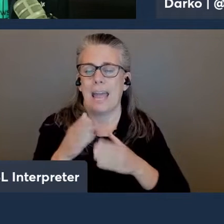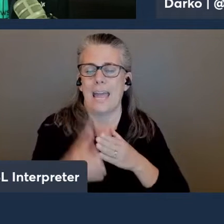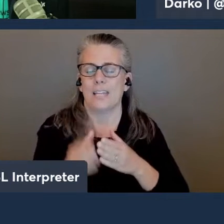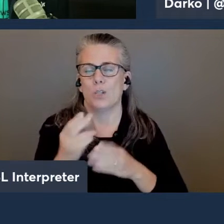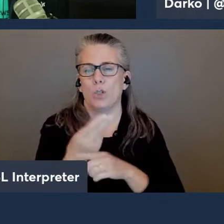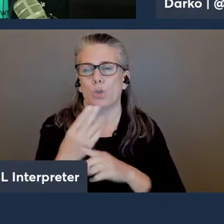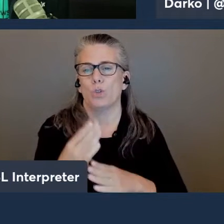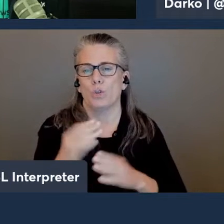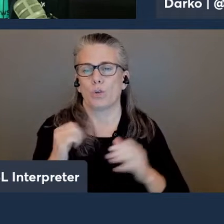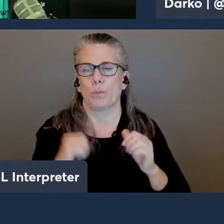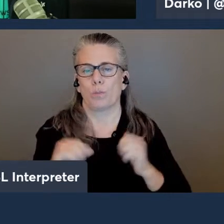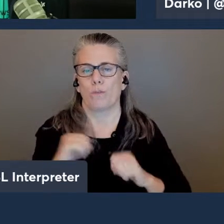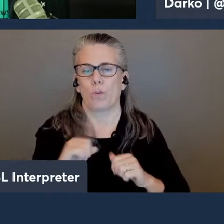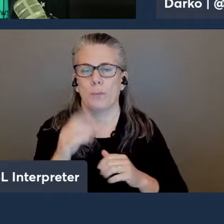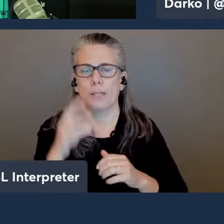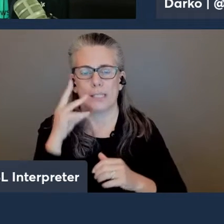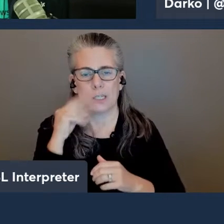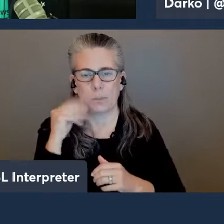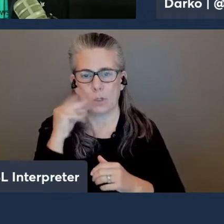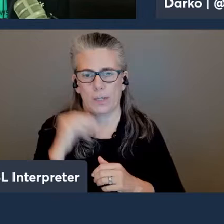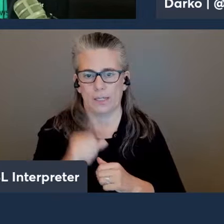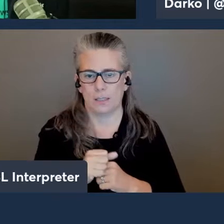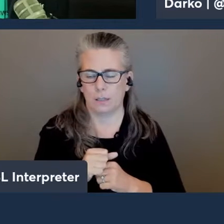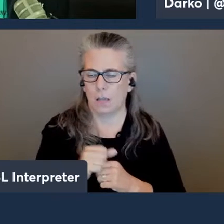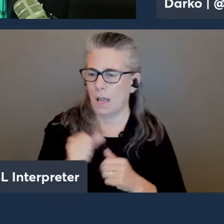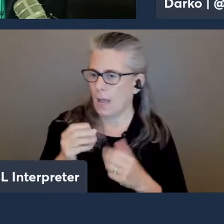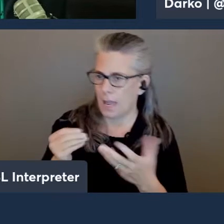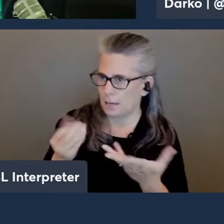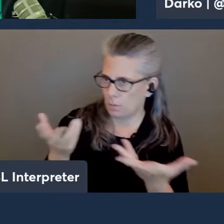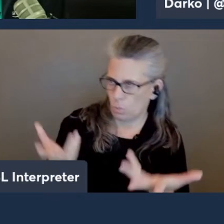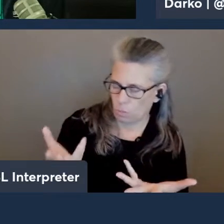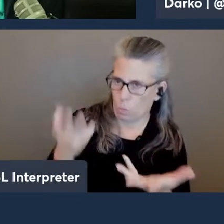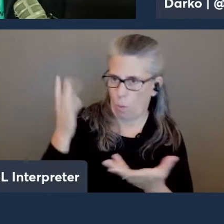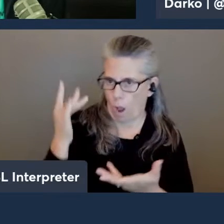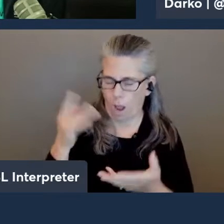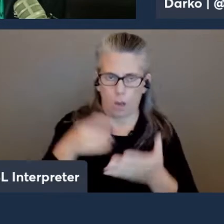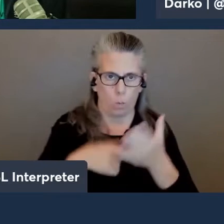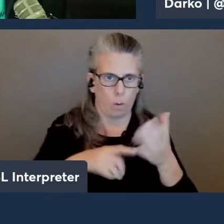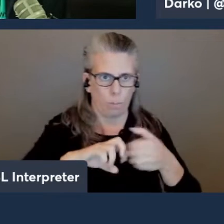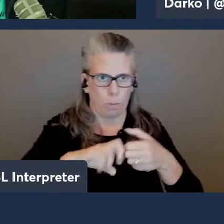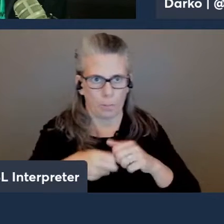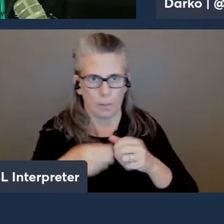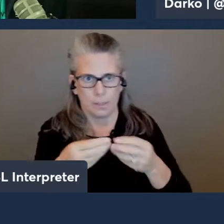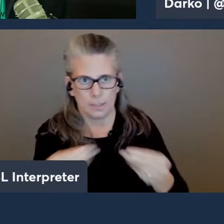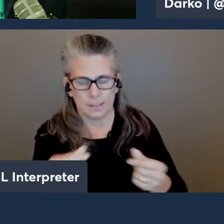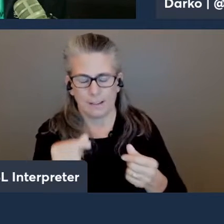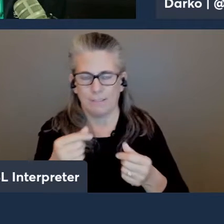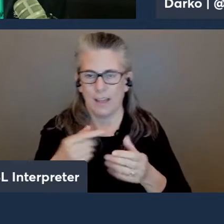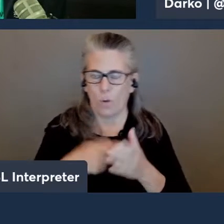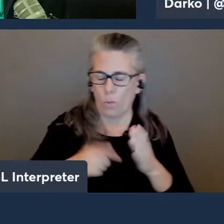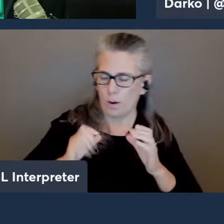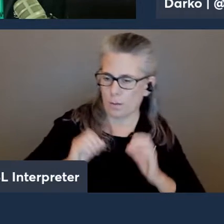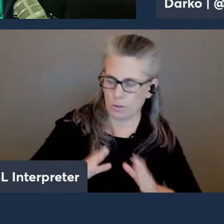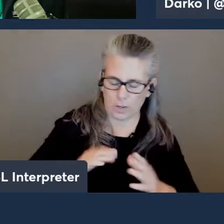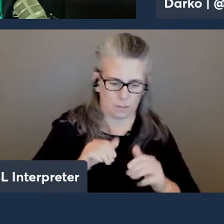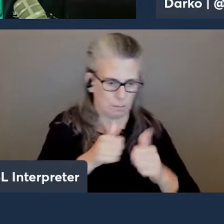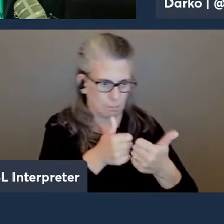why is this? Yeah, why is something like... Yeah. What problem does it solve? What challenge do customers have, and what